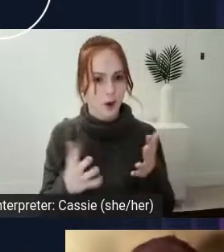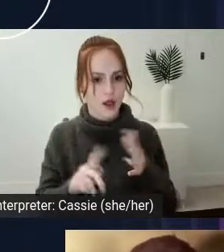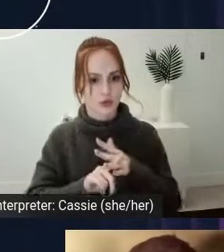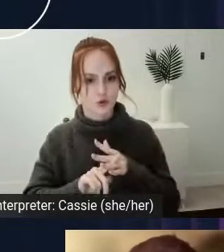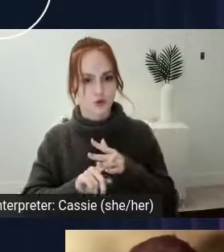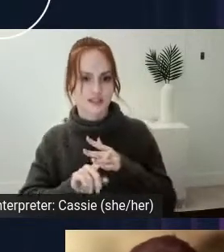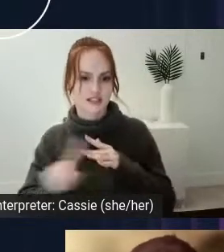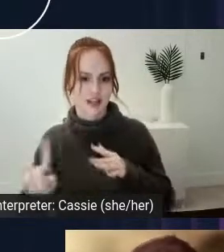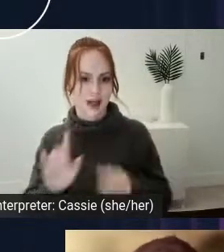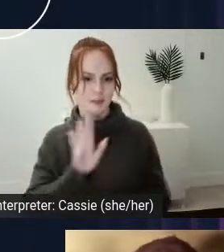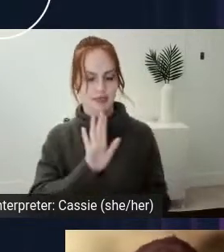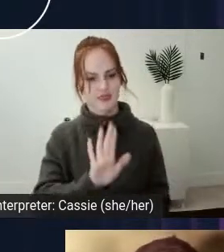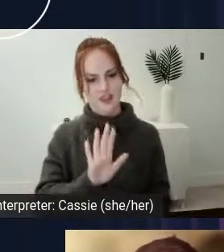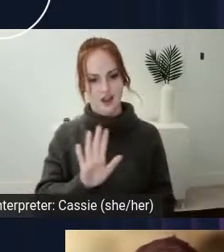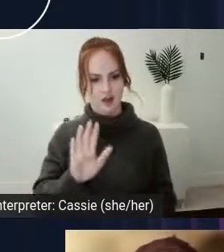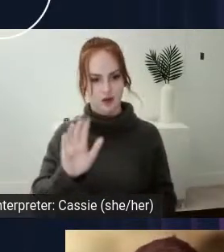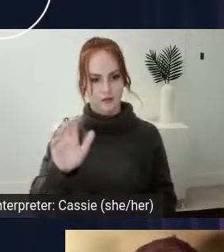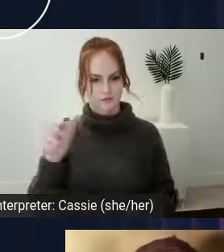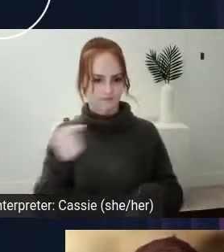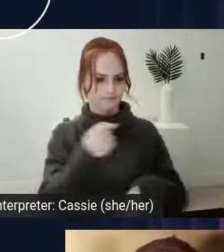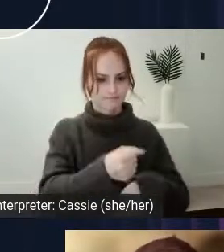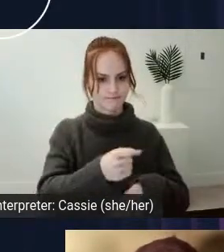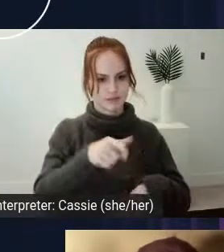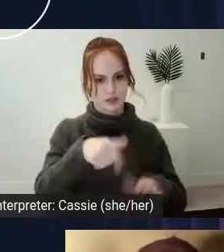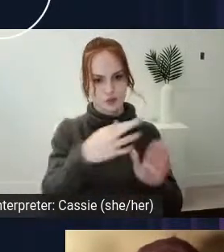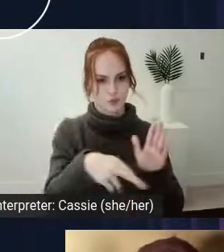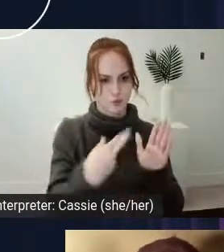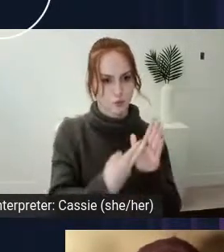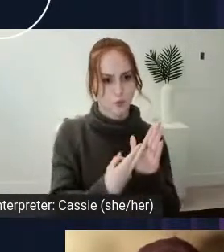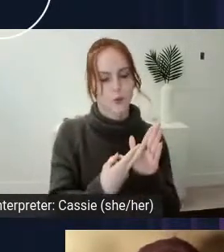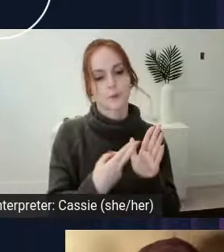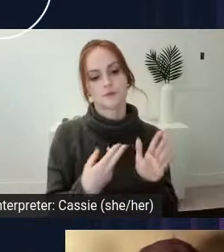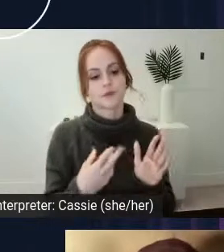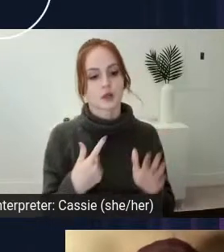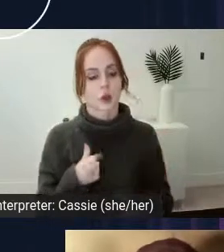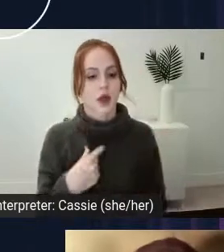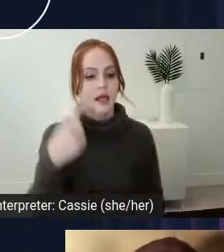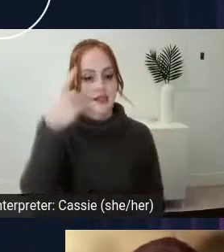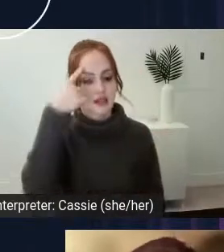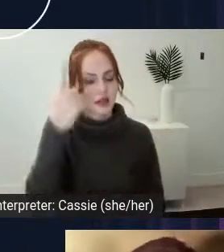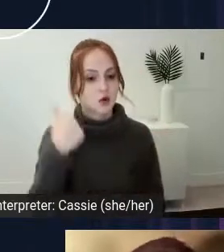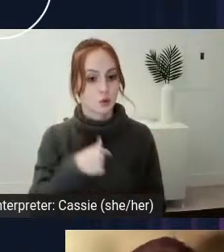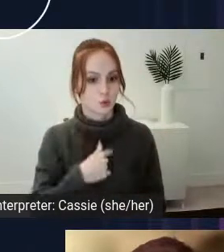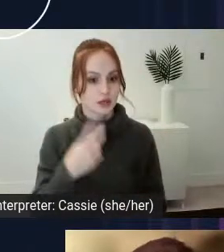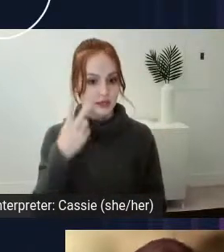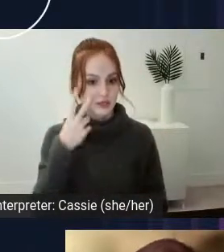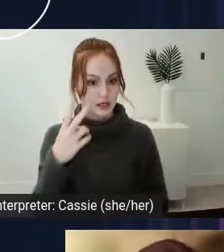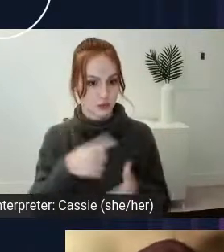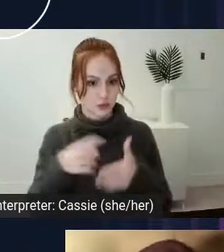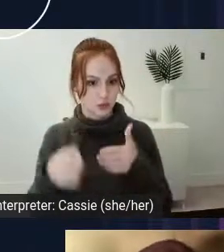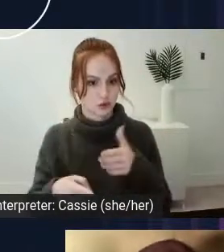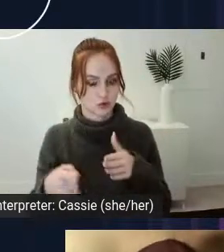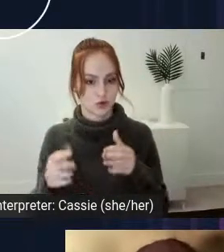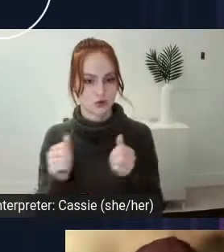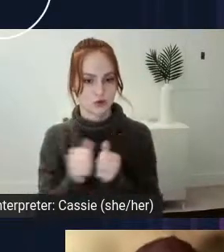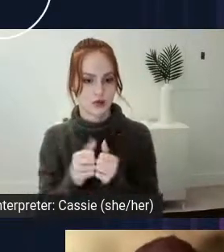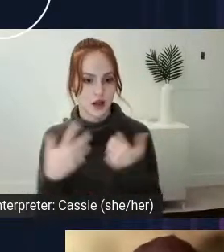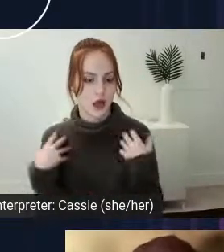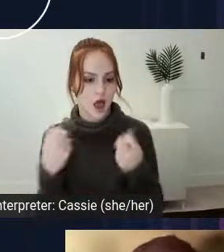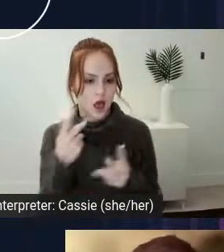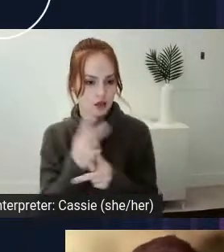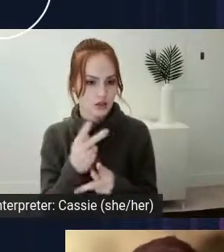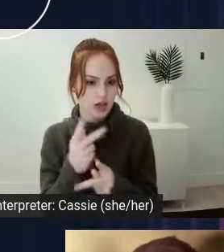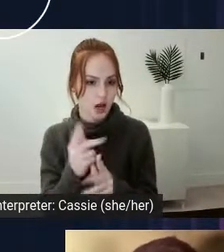their subjugation. And I think we see that reflected in healthcare law, right, in